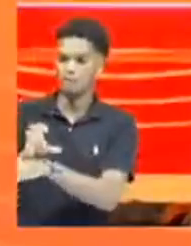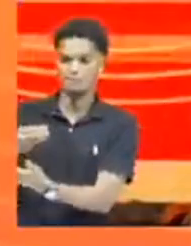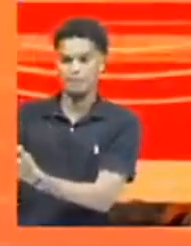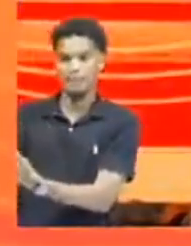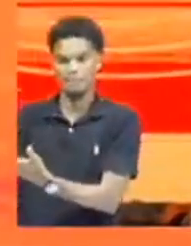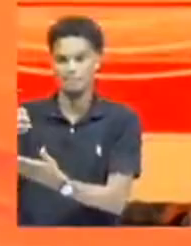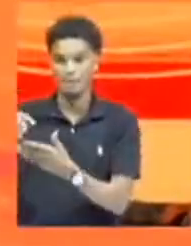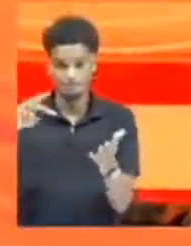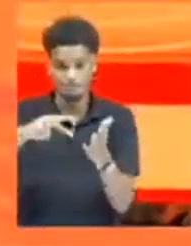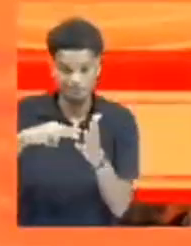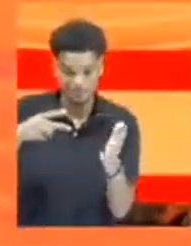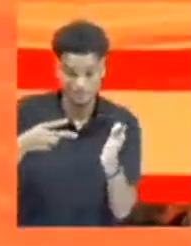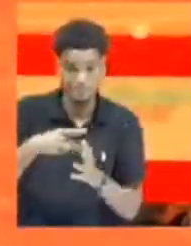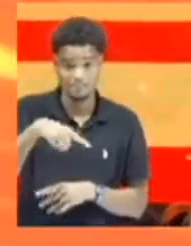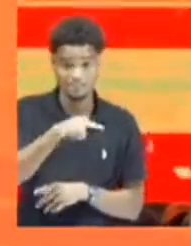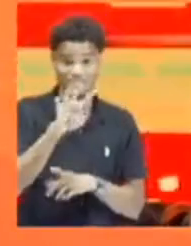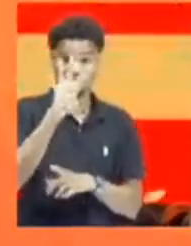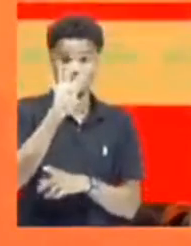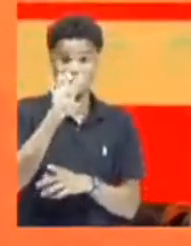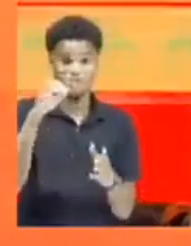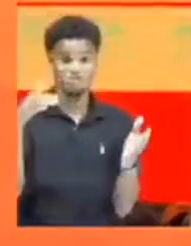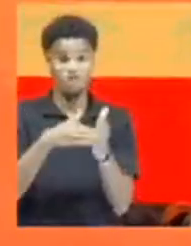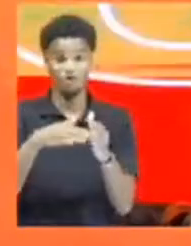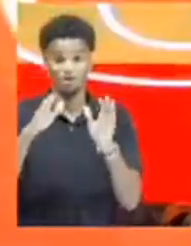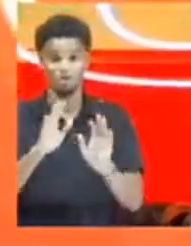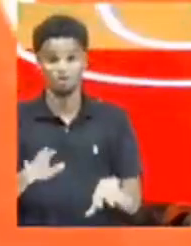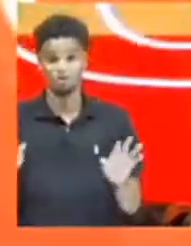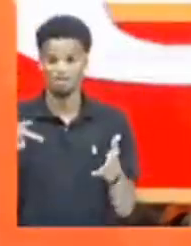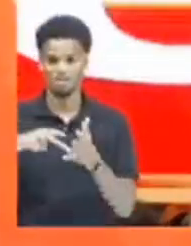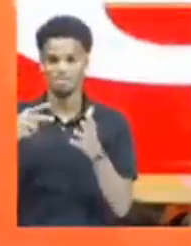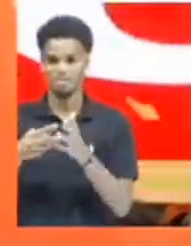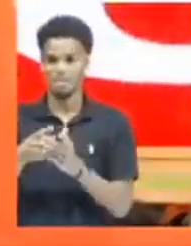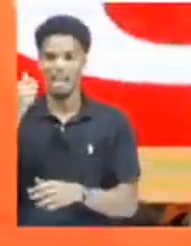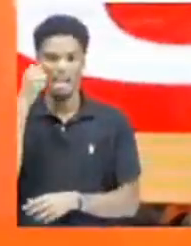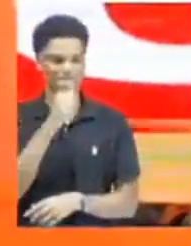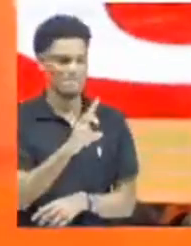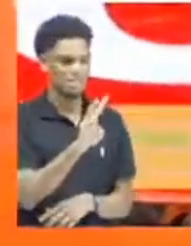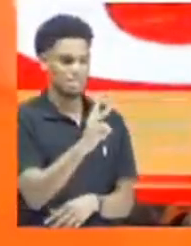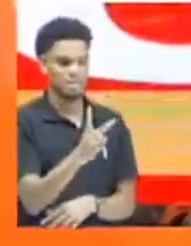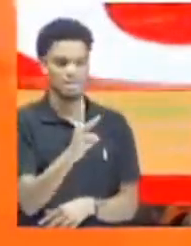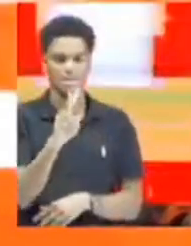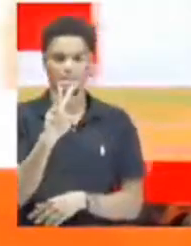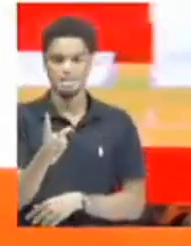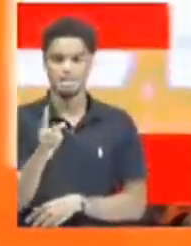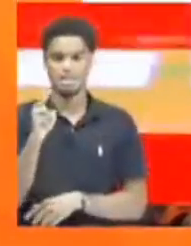400,000 children, every two picnic to get one computer.